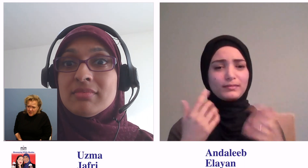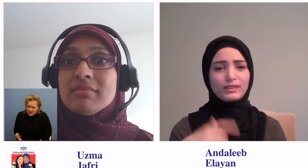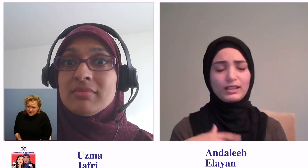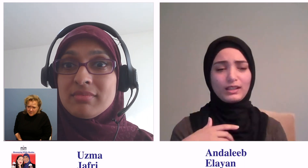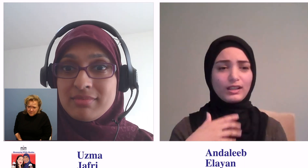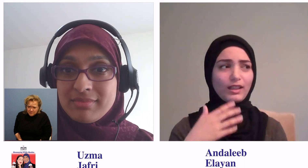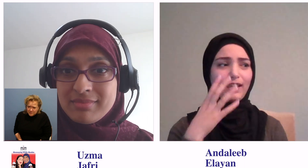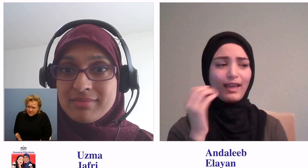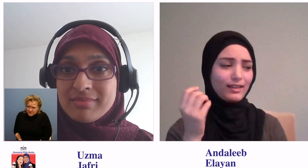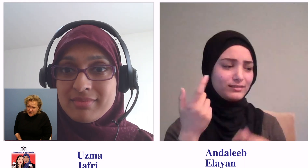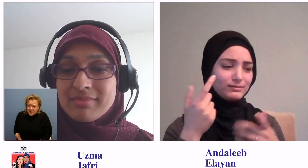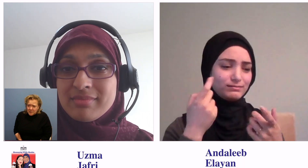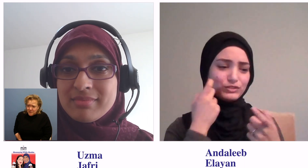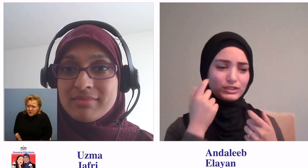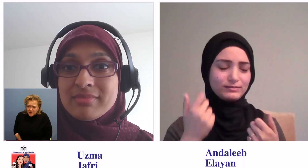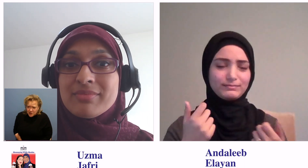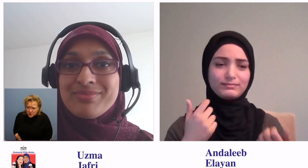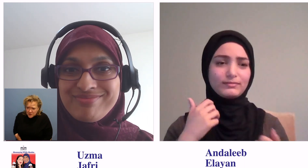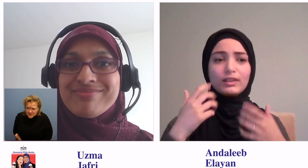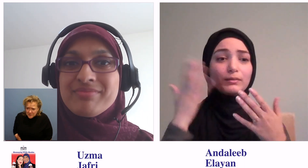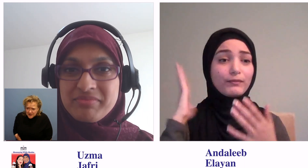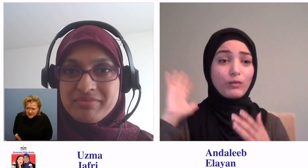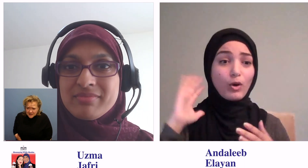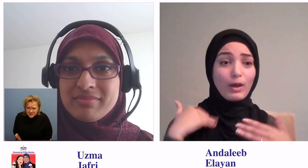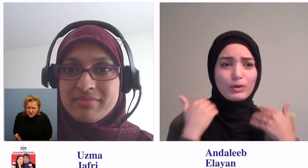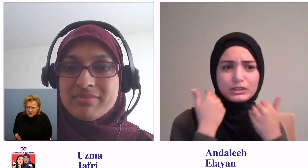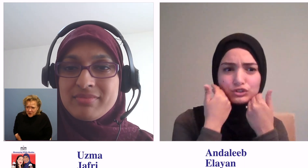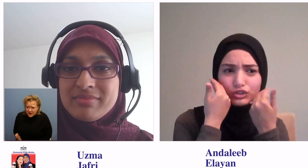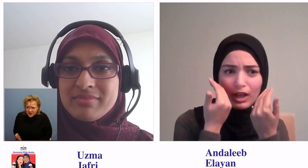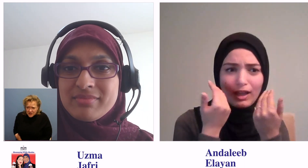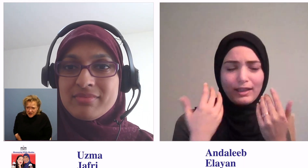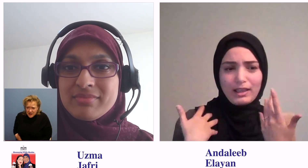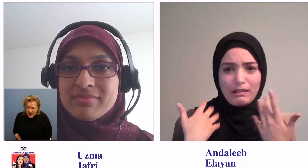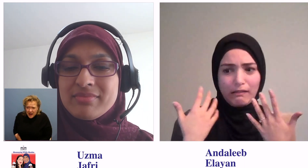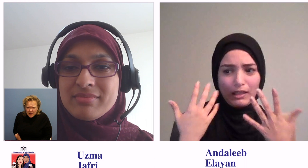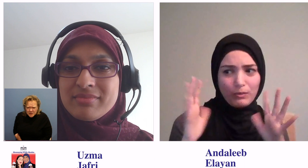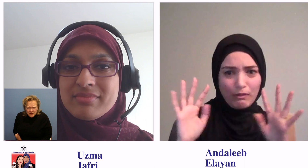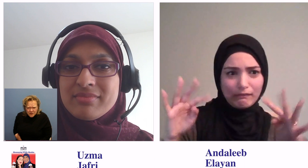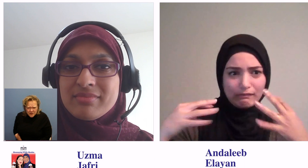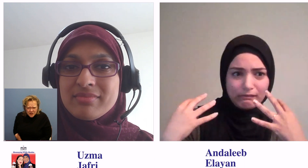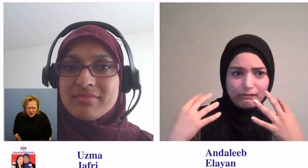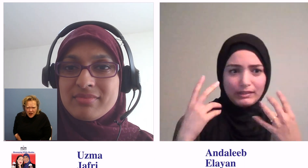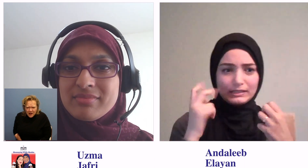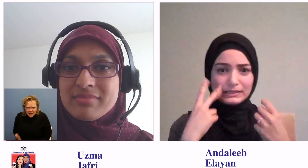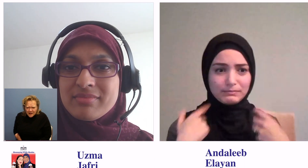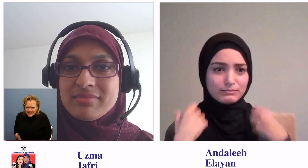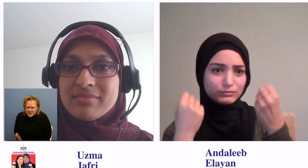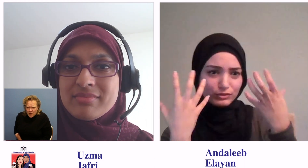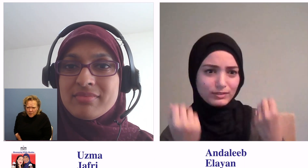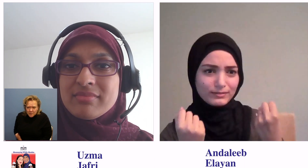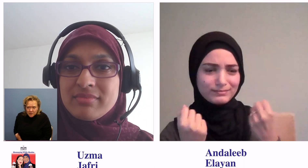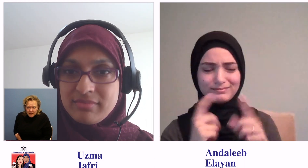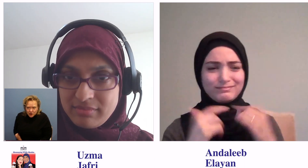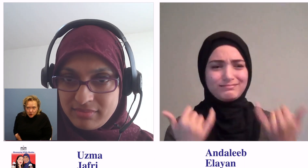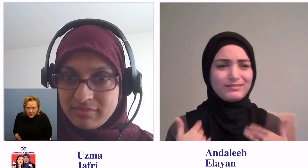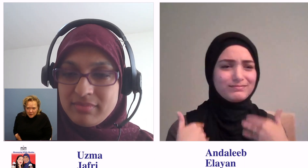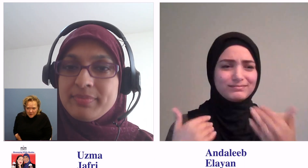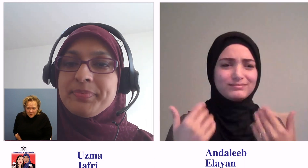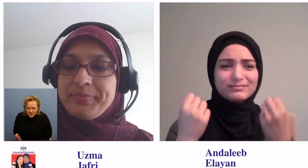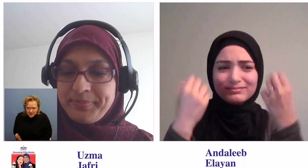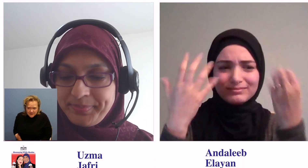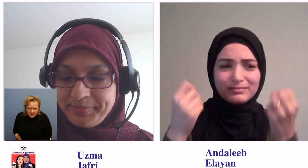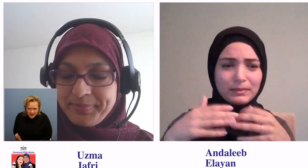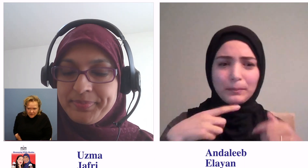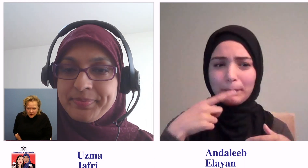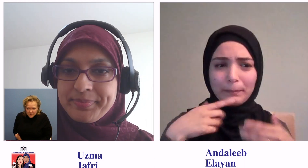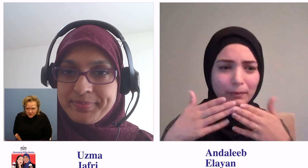and I'm happy to type it on my phone and show it to somebody. It's simple communication. I was also very shy and I didn't want people like looking at